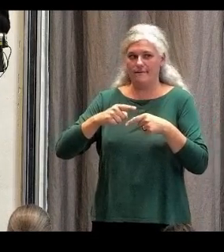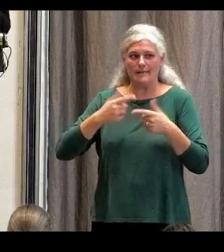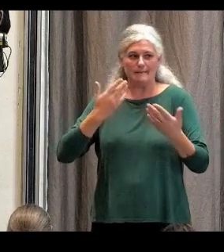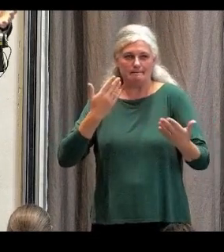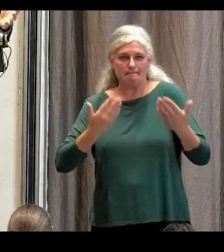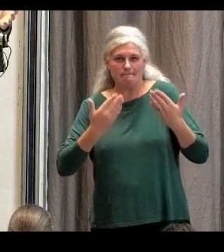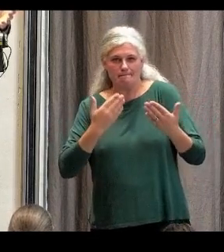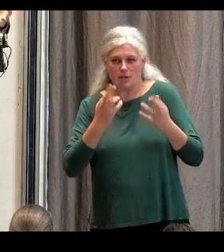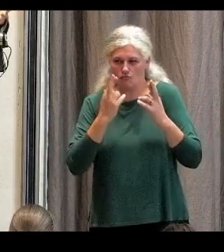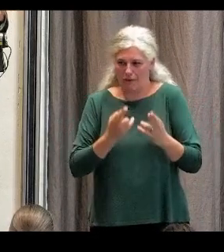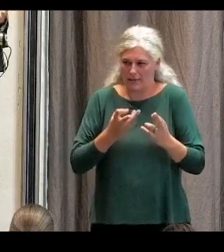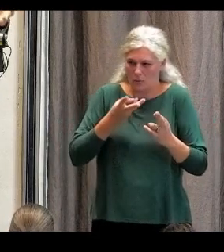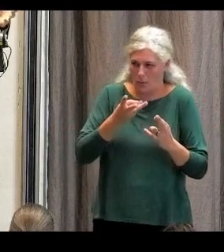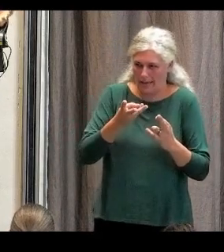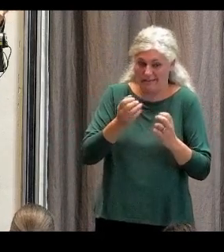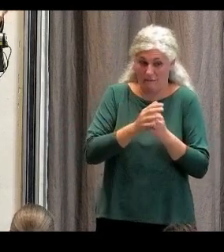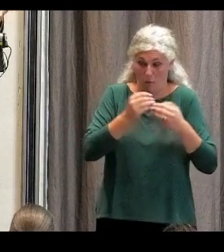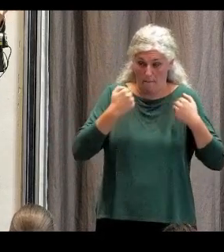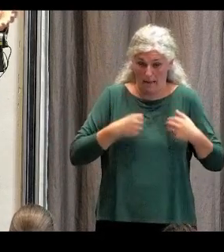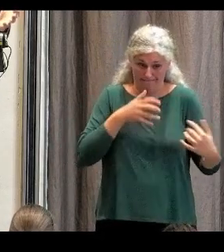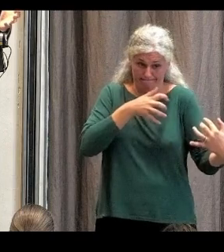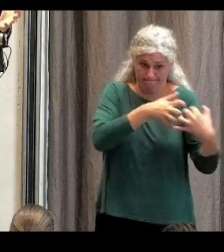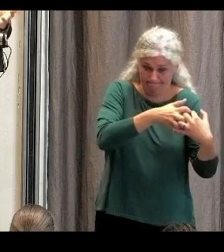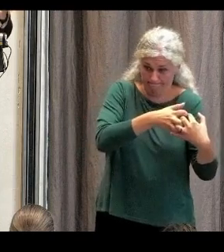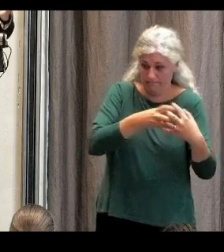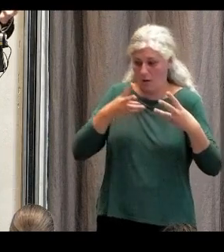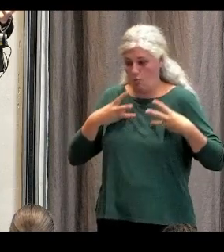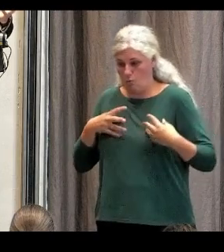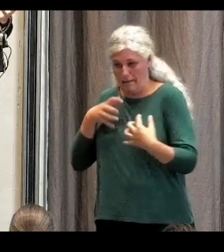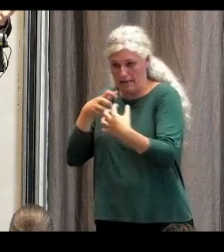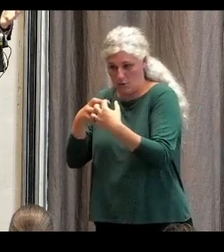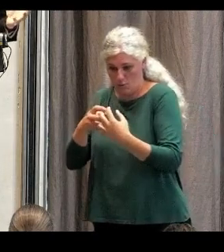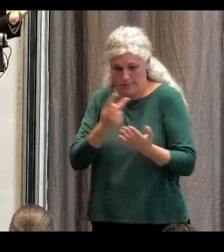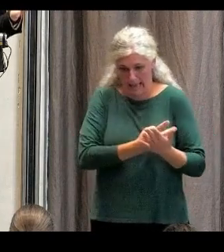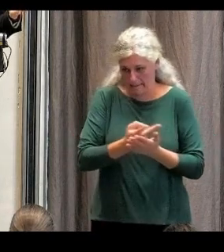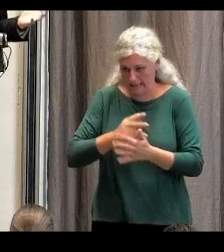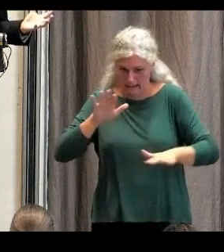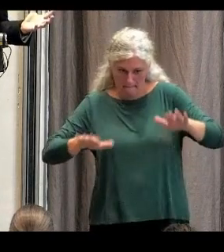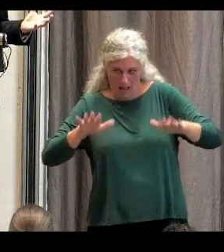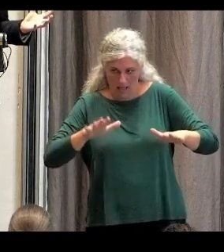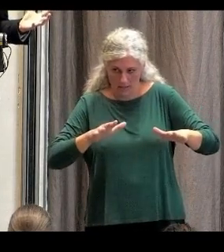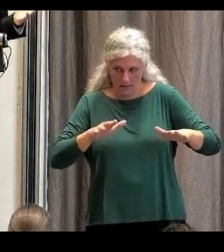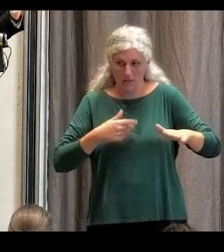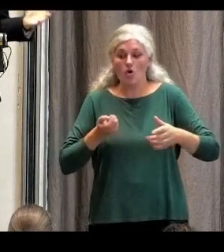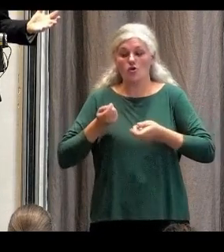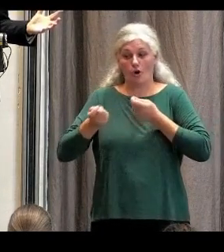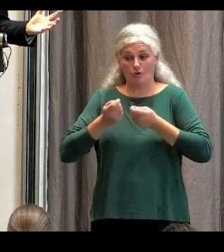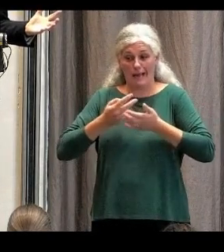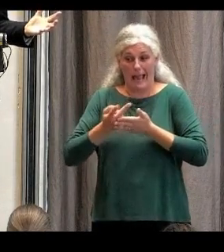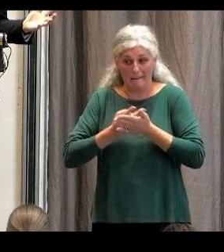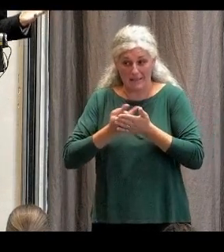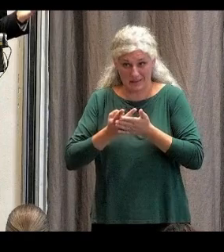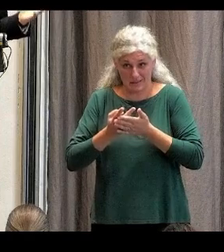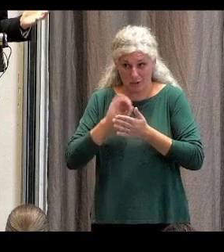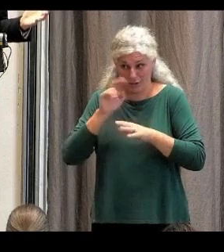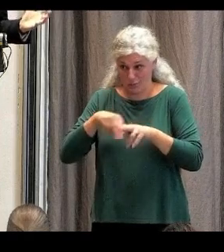to get this right for men and women with epilepsy, getting this balance between controlling their epilepsy, because not controlling people's